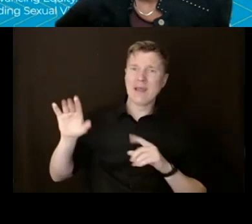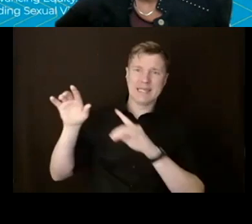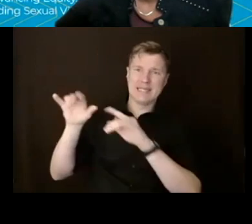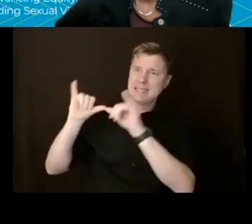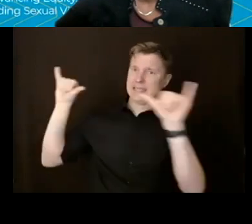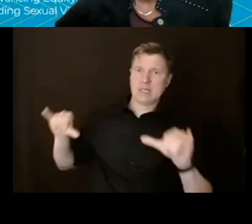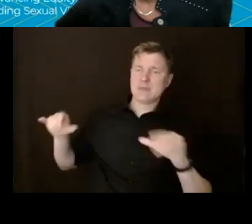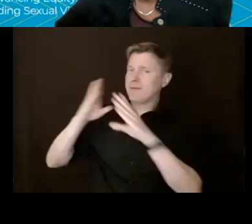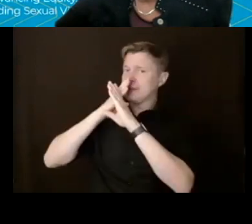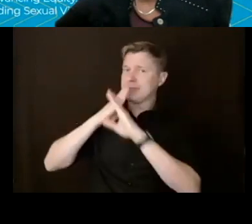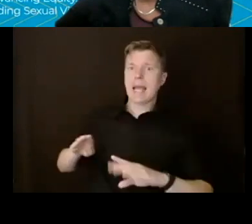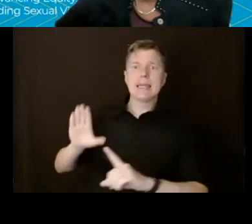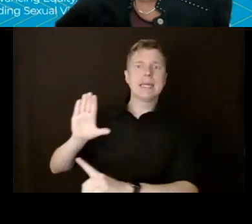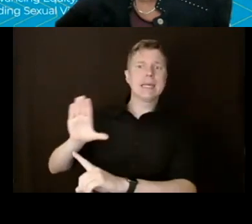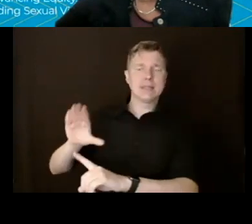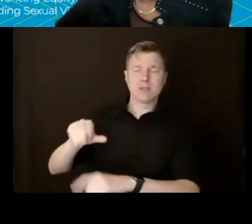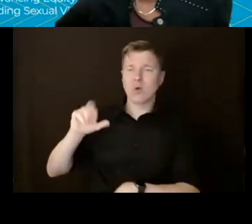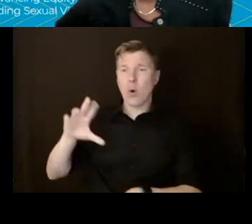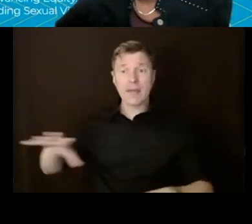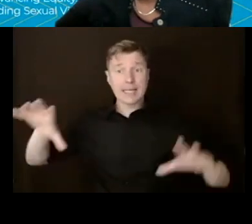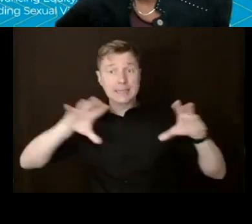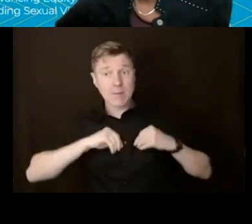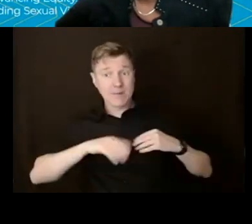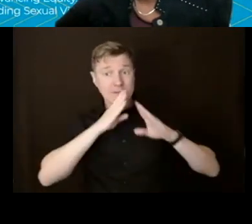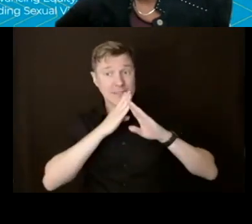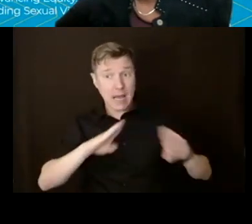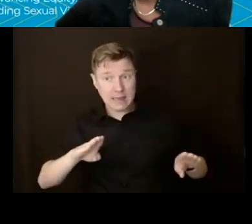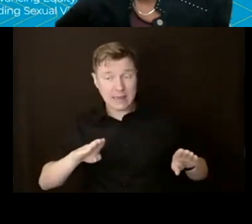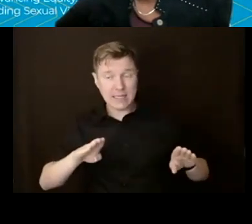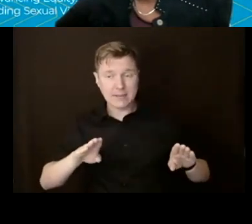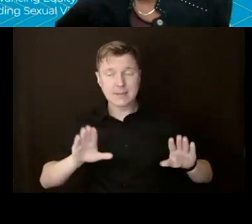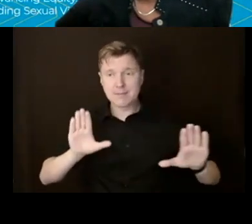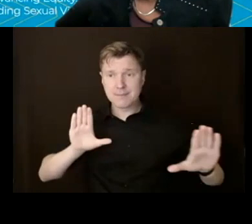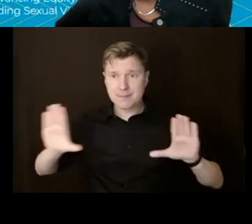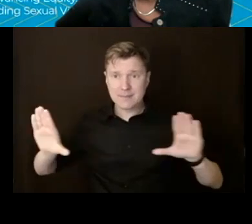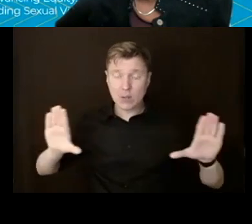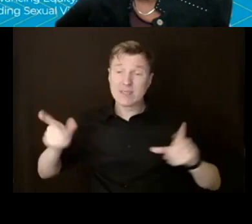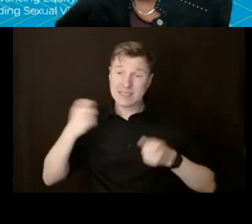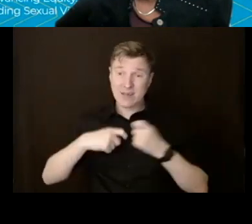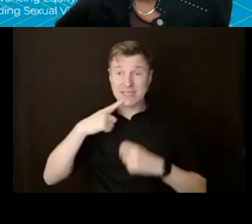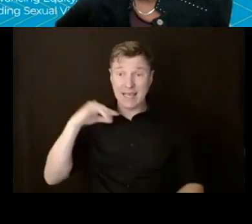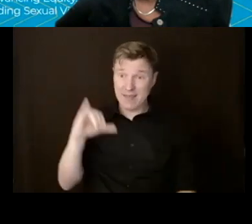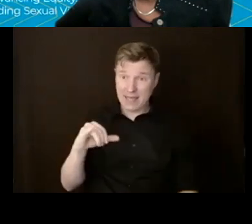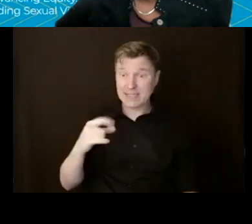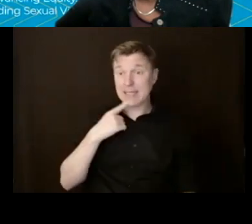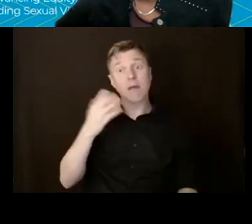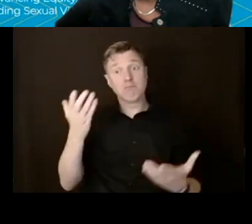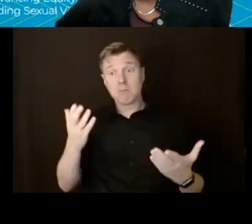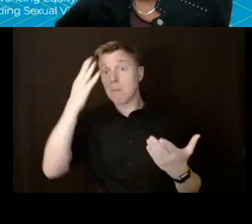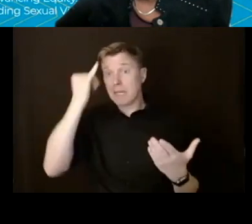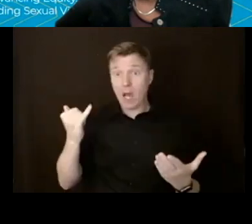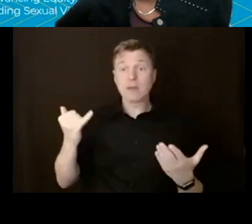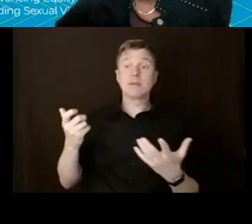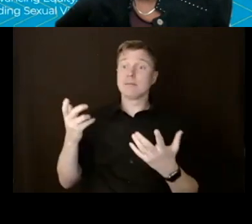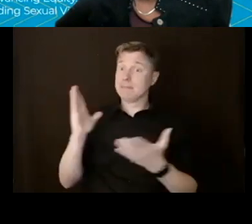silence, or the acceptance of silence that, you know, and instead saying, because, you know, a handful of people